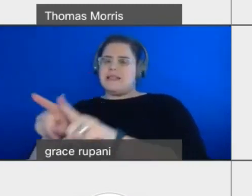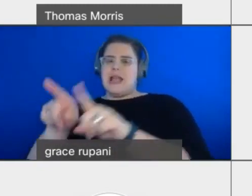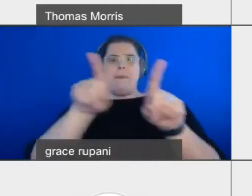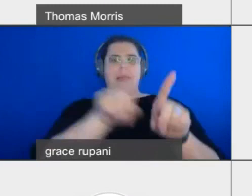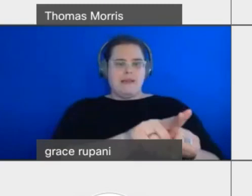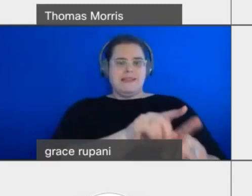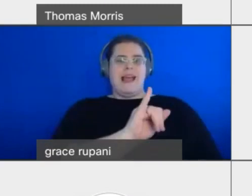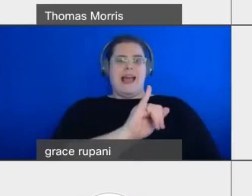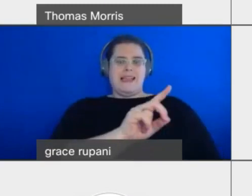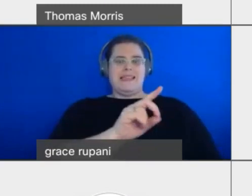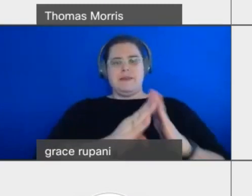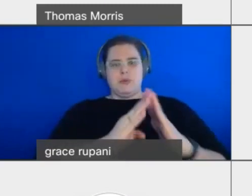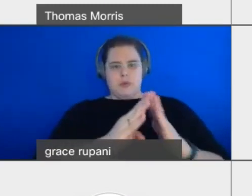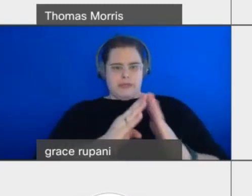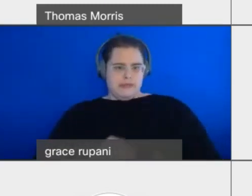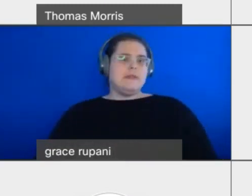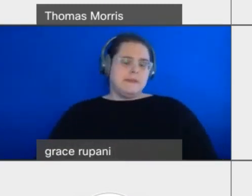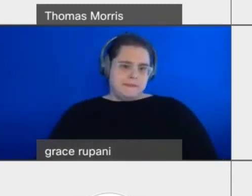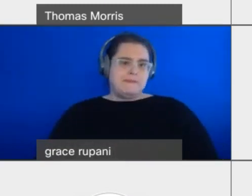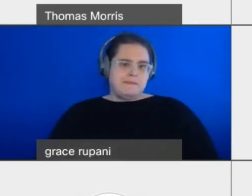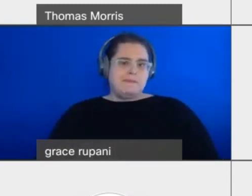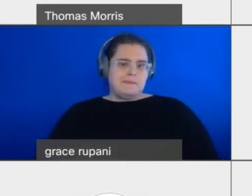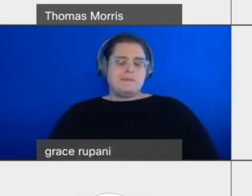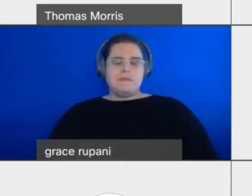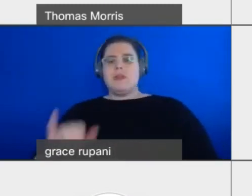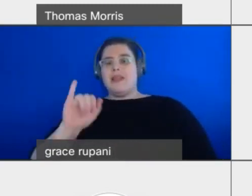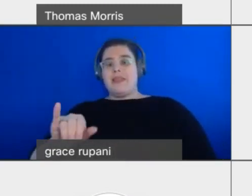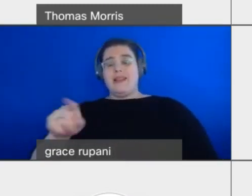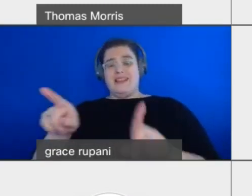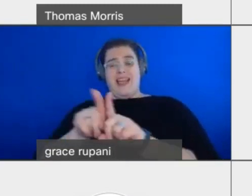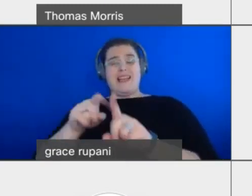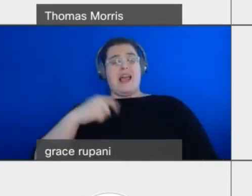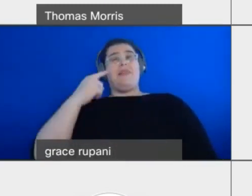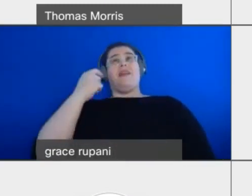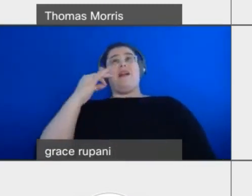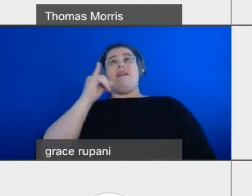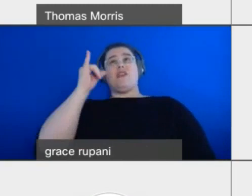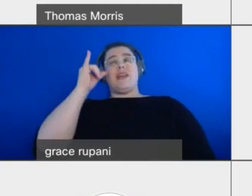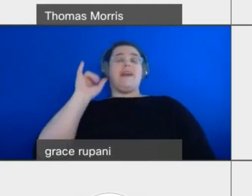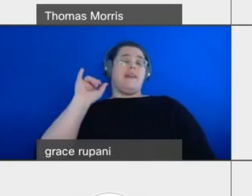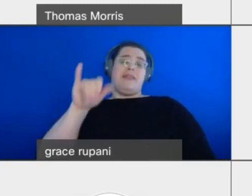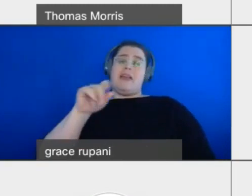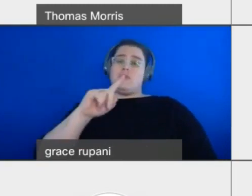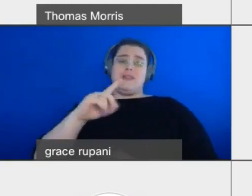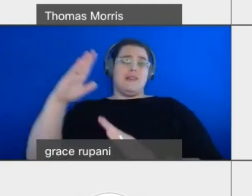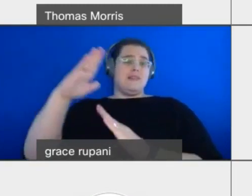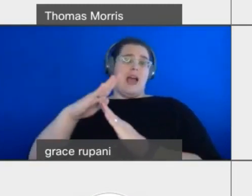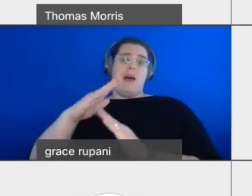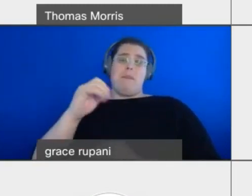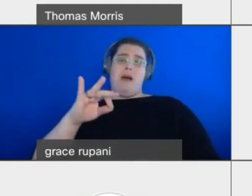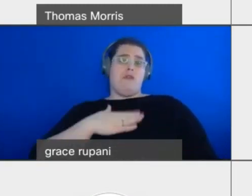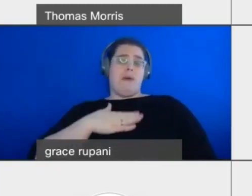need. That's sort of, as I think about yesterday's hearing, that's kind of top of mind from the